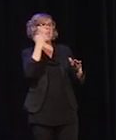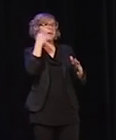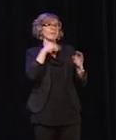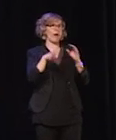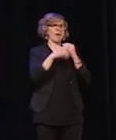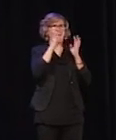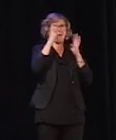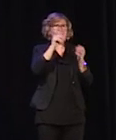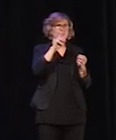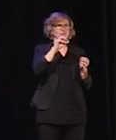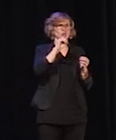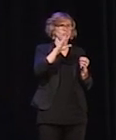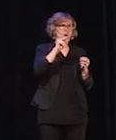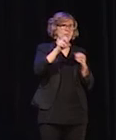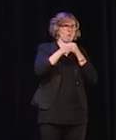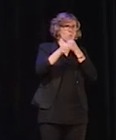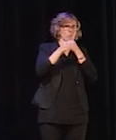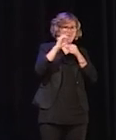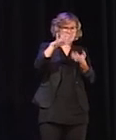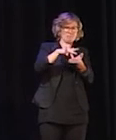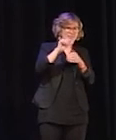actually what people do kind of weirdly in other ways.